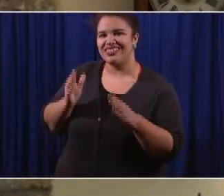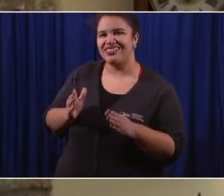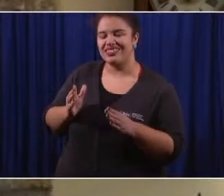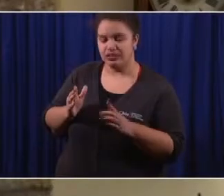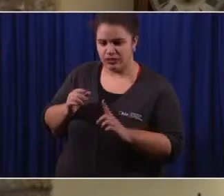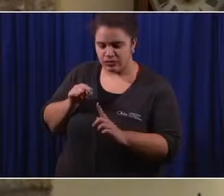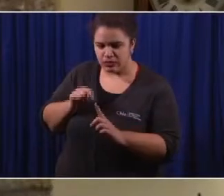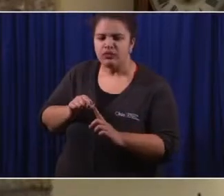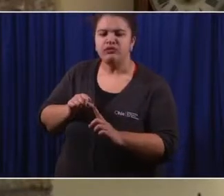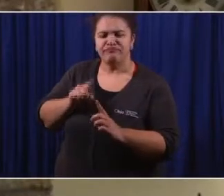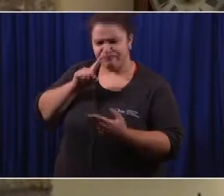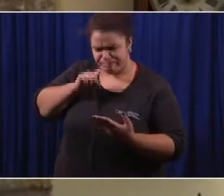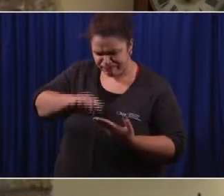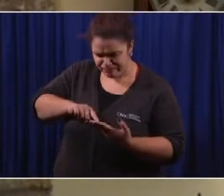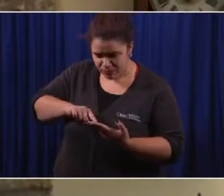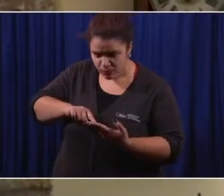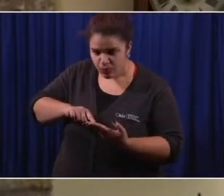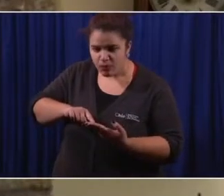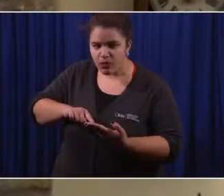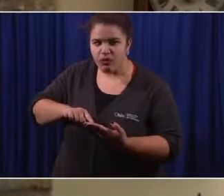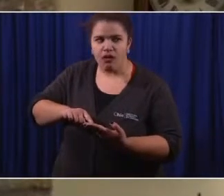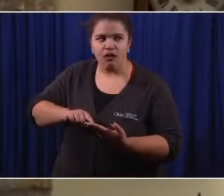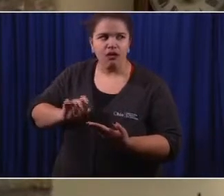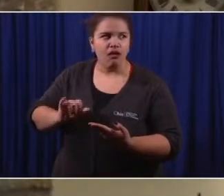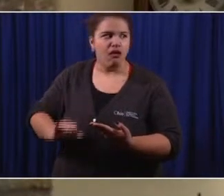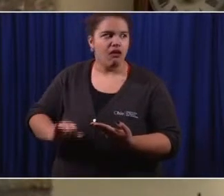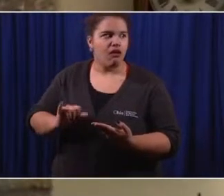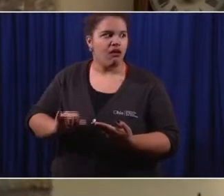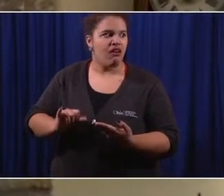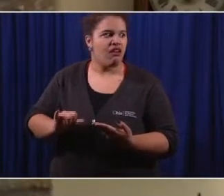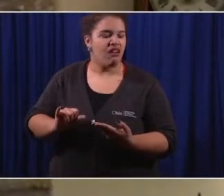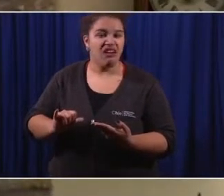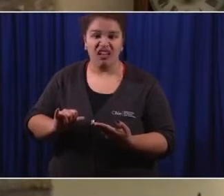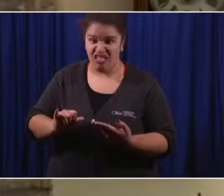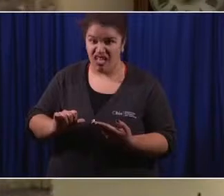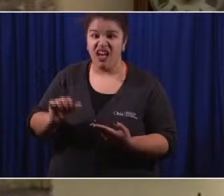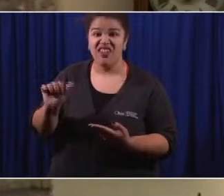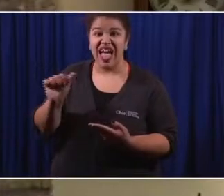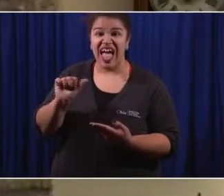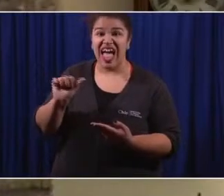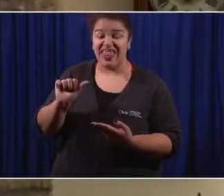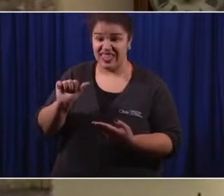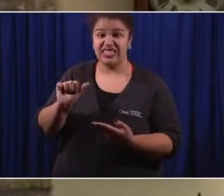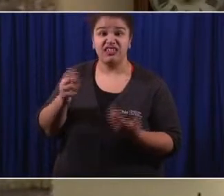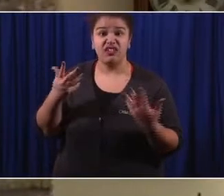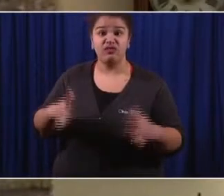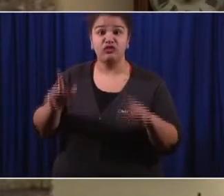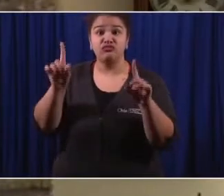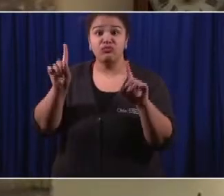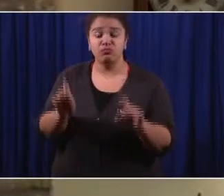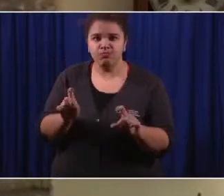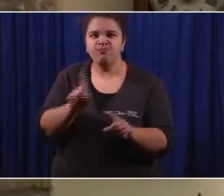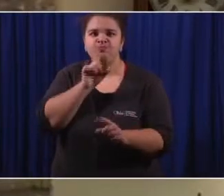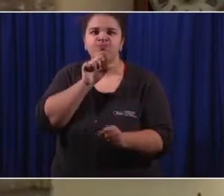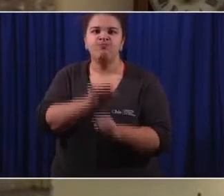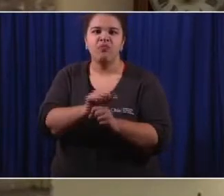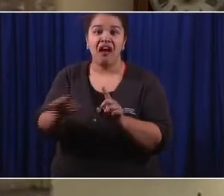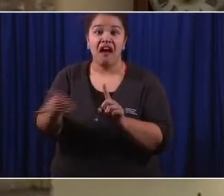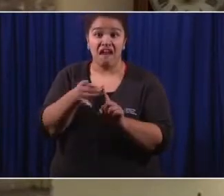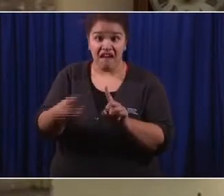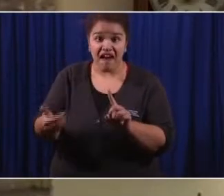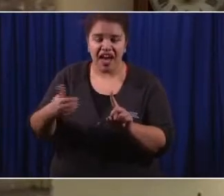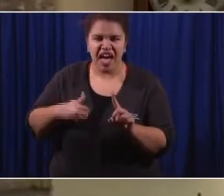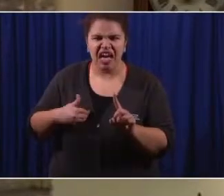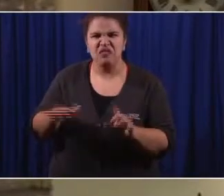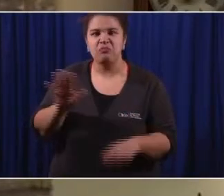they found was that I think it was 13% of those athletes who tested positive had this I